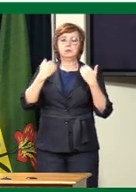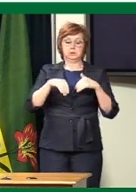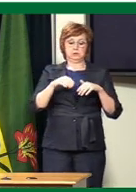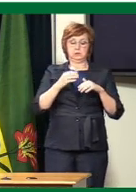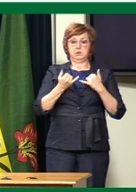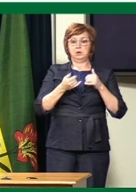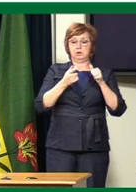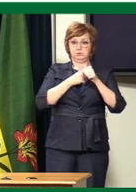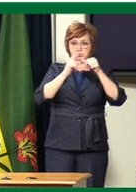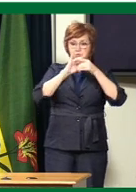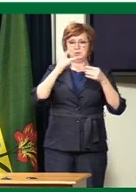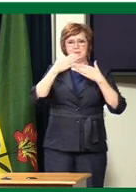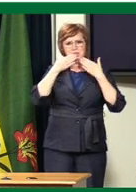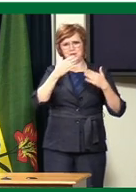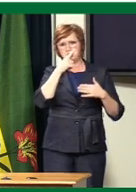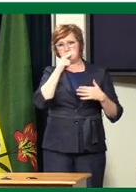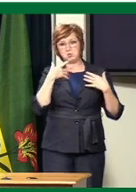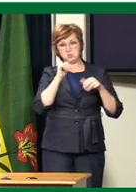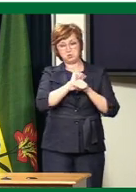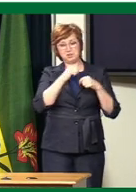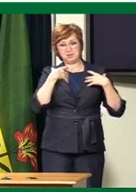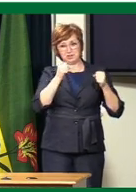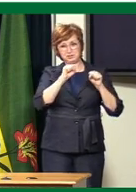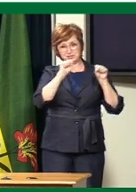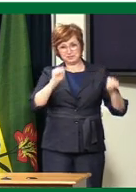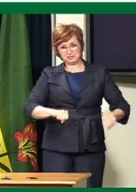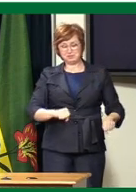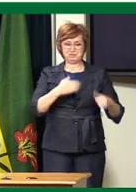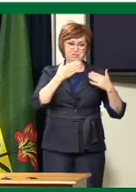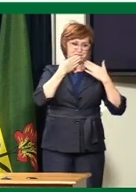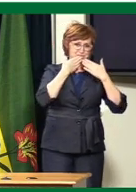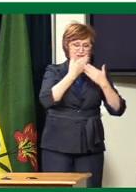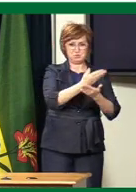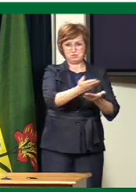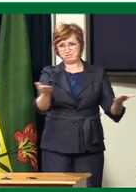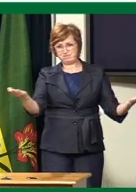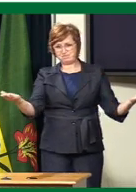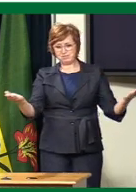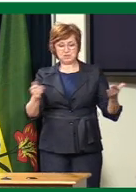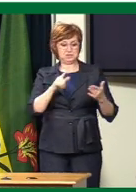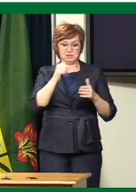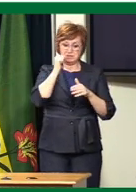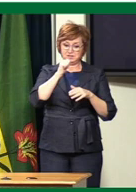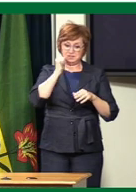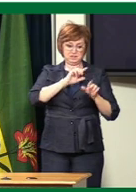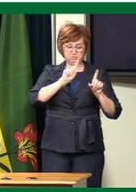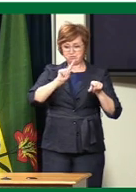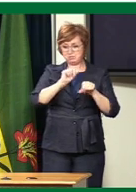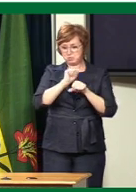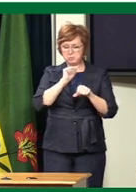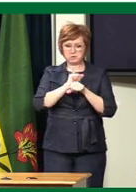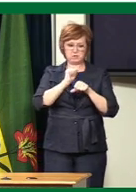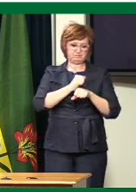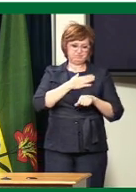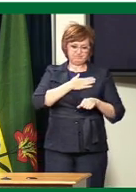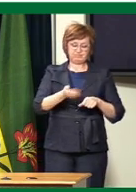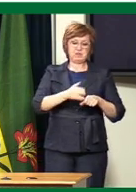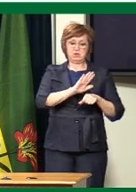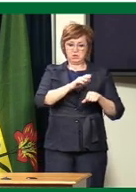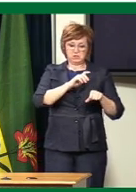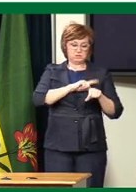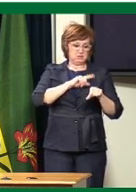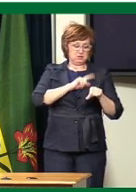workers across the province, anybody working in the healthcare system who is making sacrifice each and every day as a result of the pandemic. We are grateful